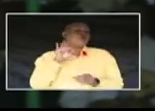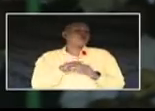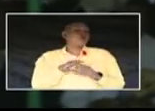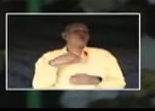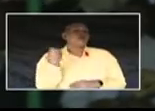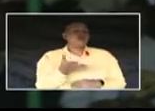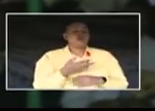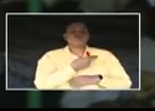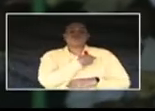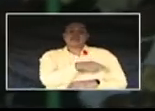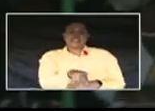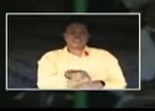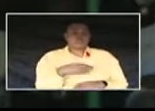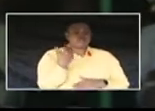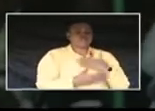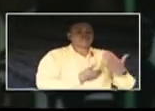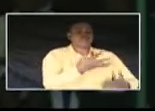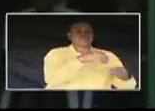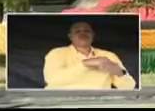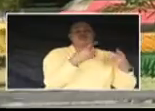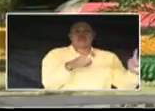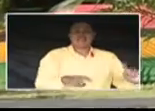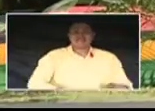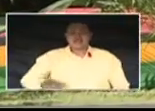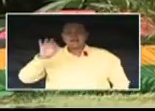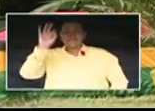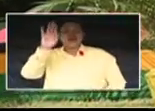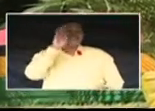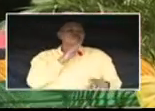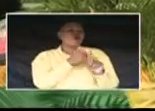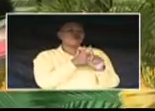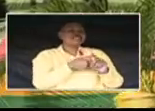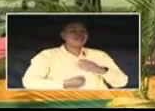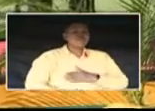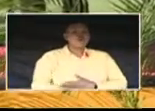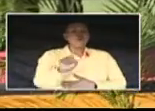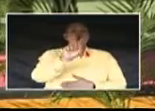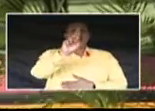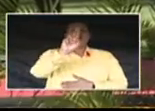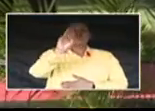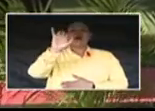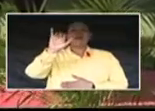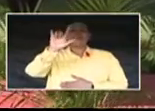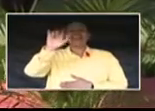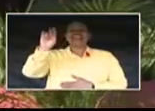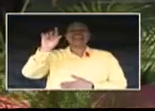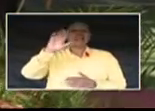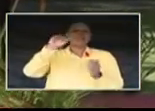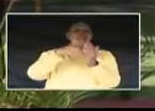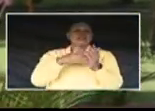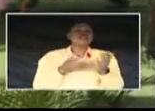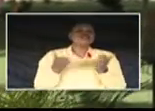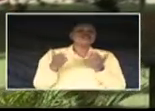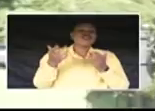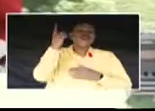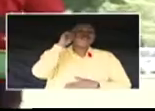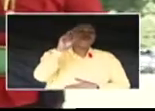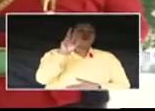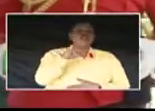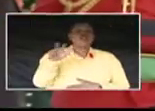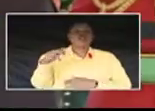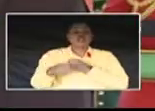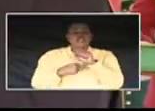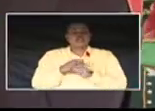of religion. Pastor Brown was born in Ramble in Manchester and served for more than 33 years in